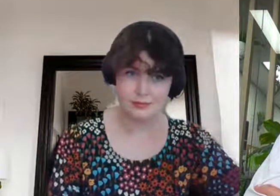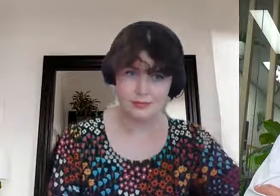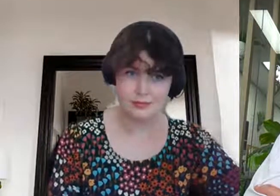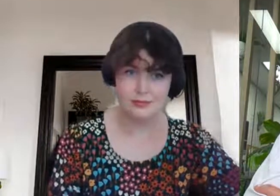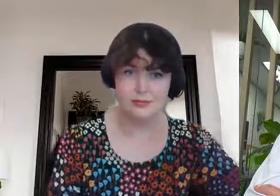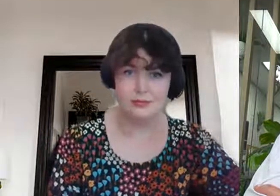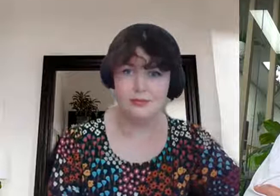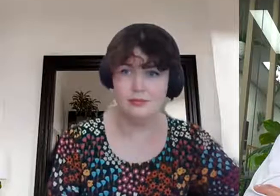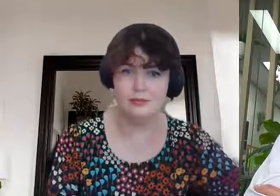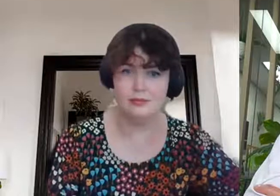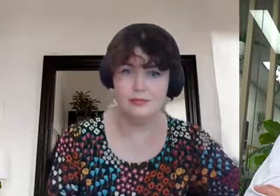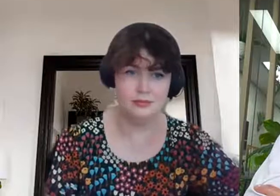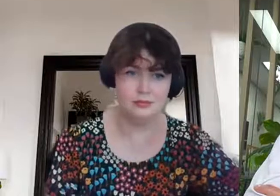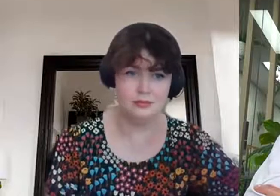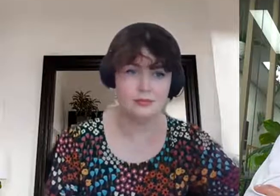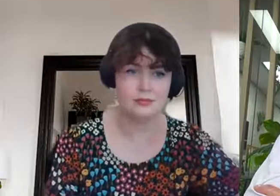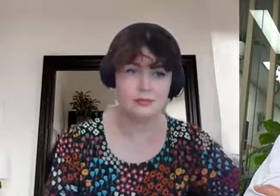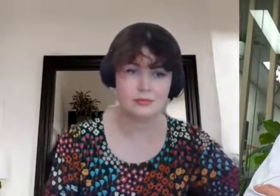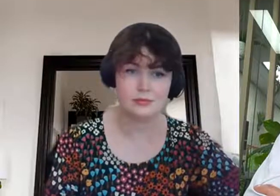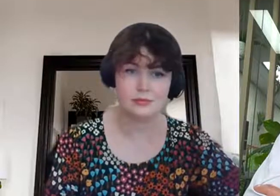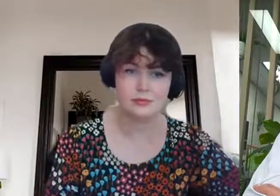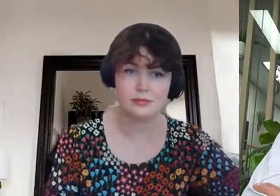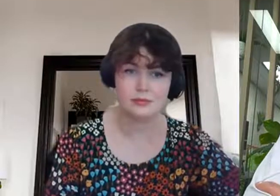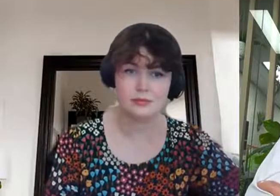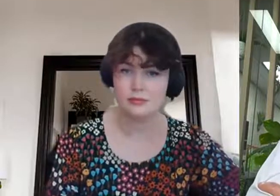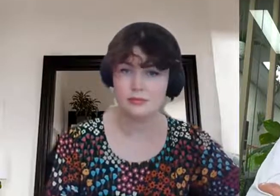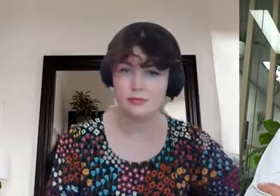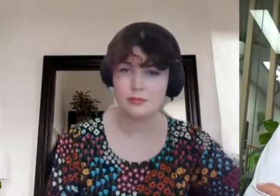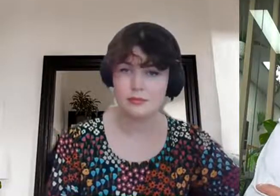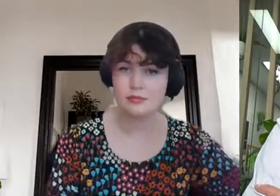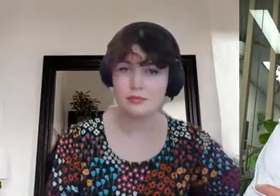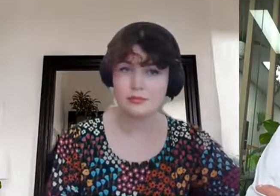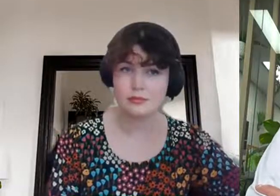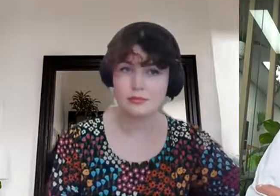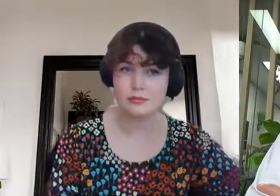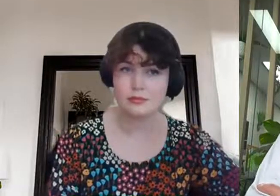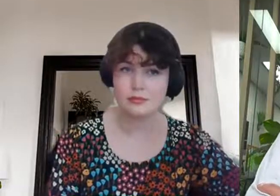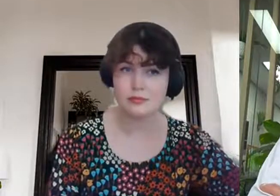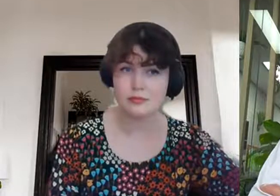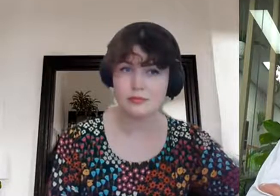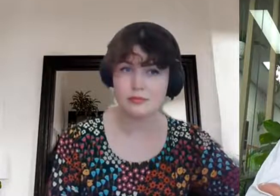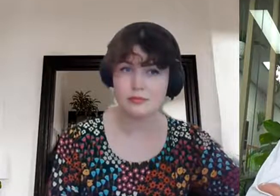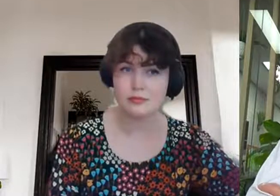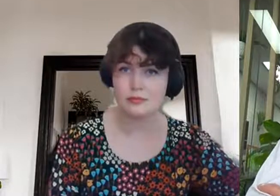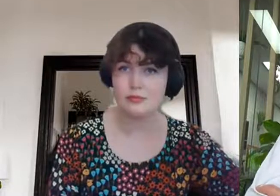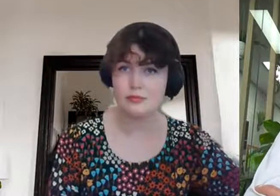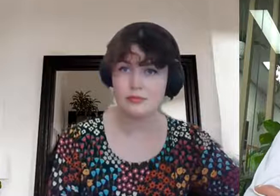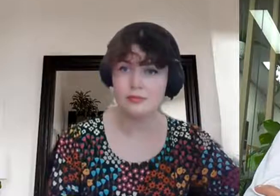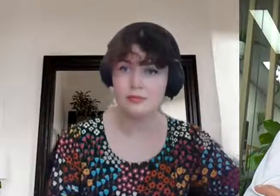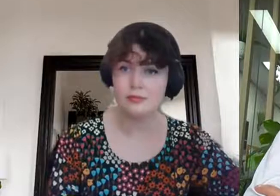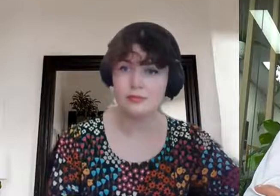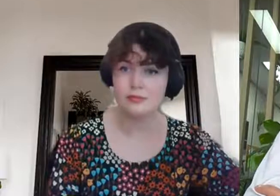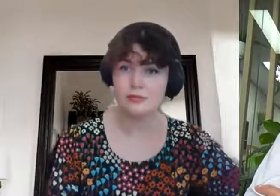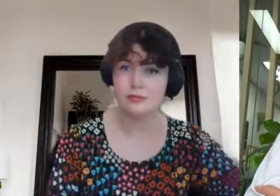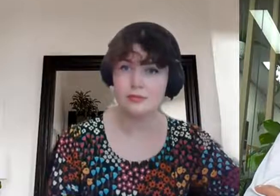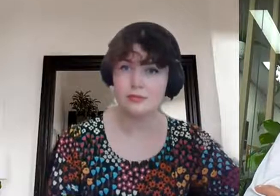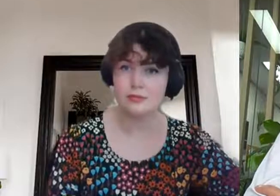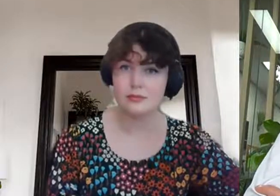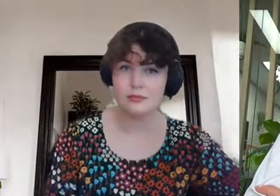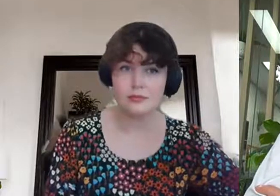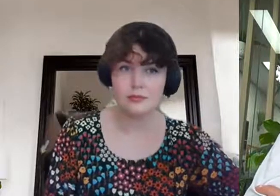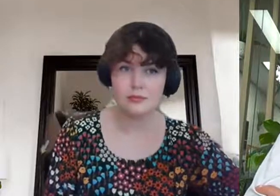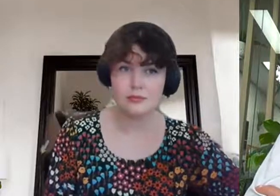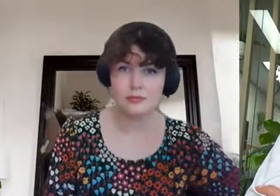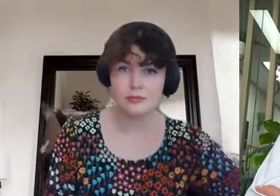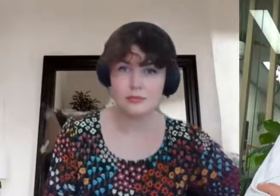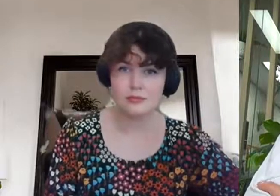There's a new program called RAMPP that is wanting to do the same for microgrids. So without further ado, I'll